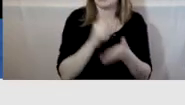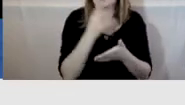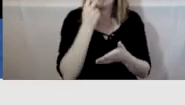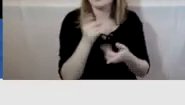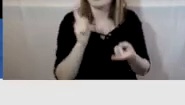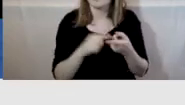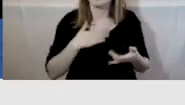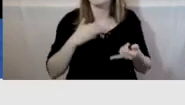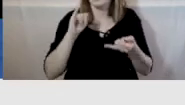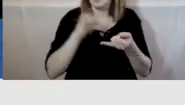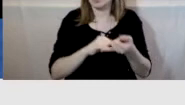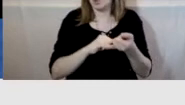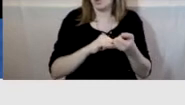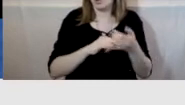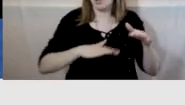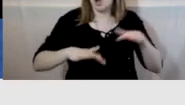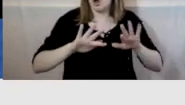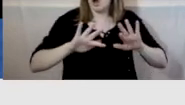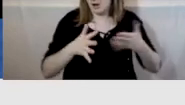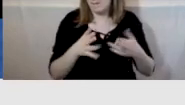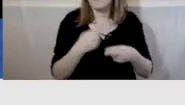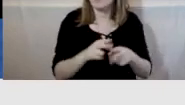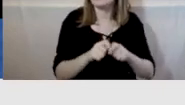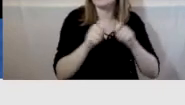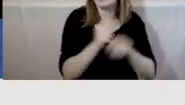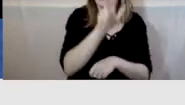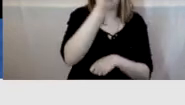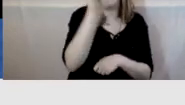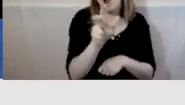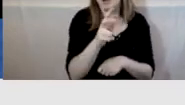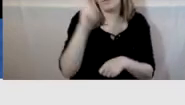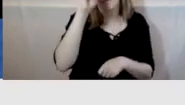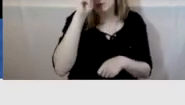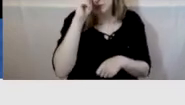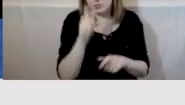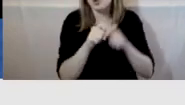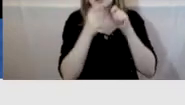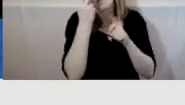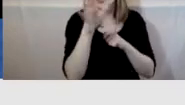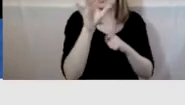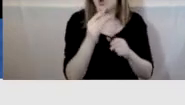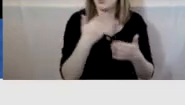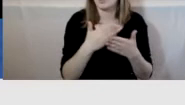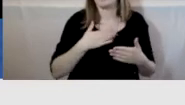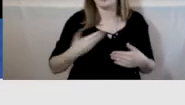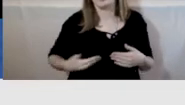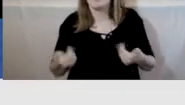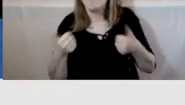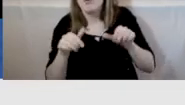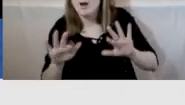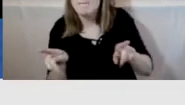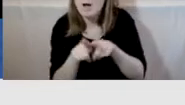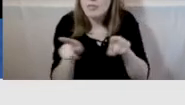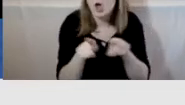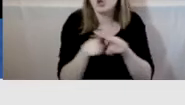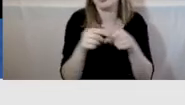education system, first of all, with the Baltic states, because we have very similar lifestyles and things close to us.